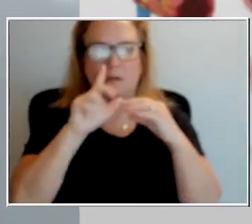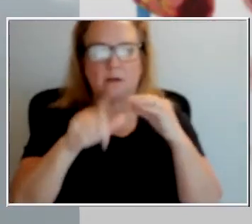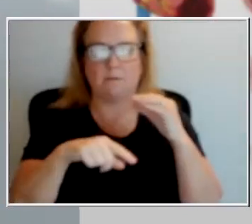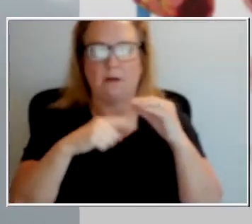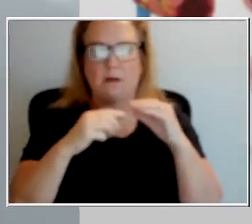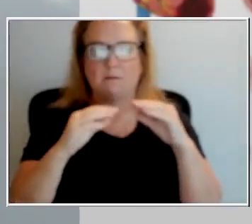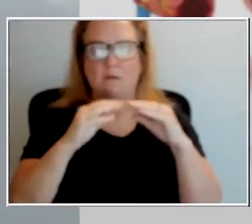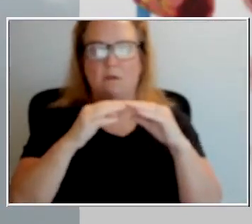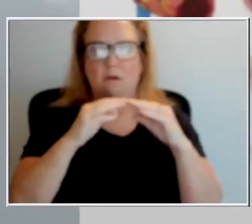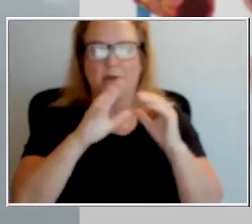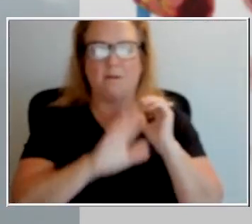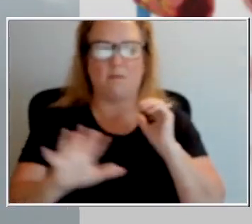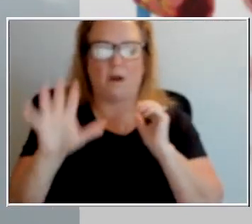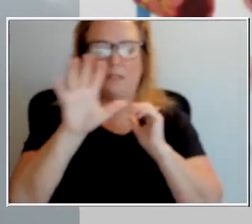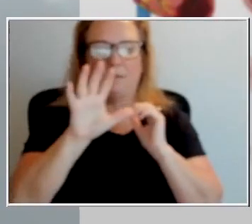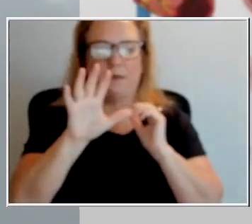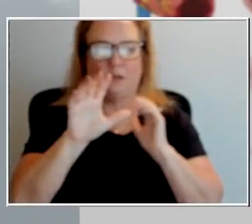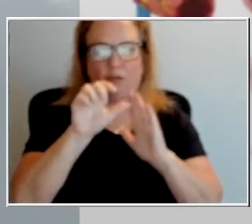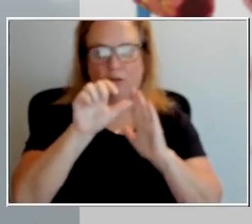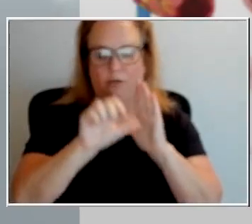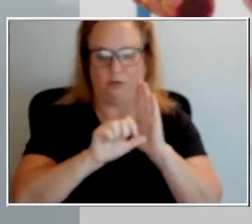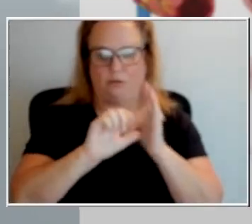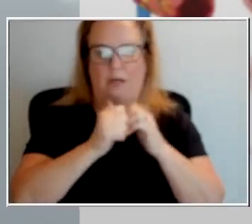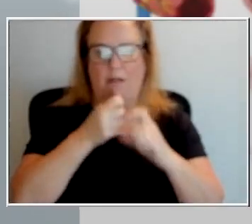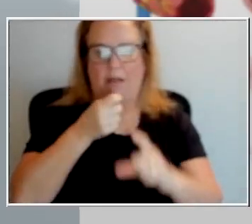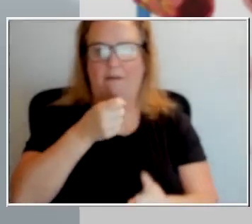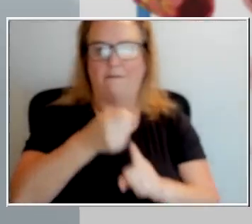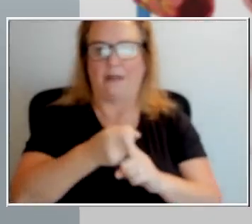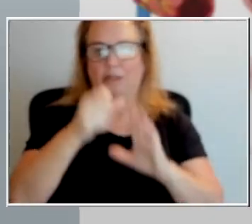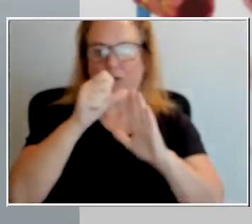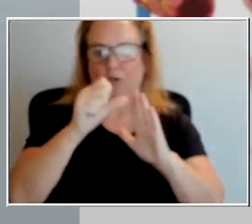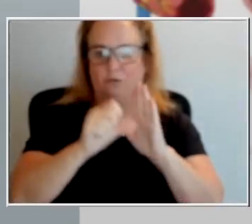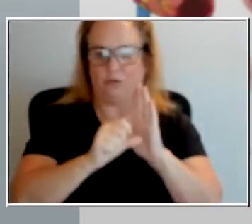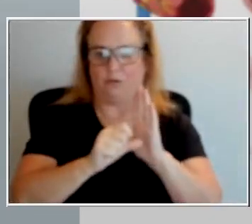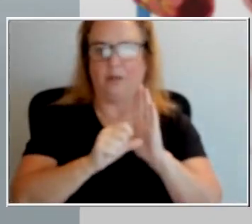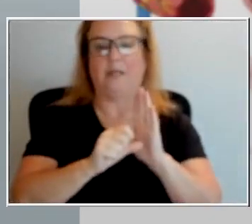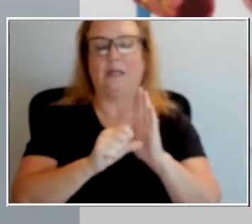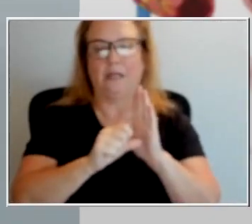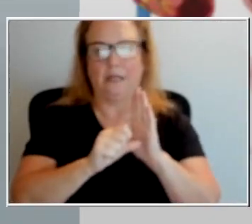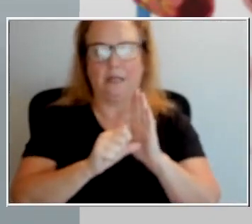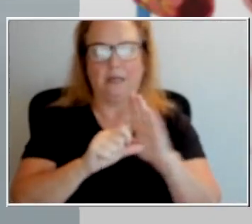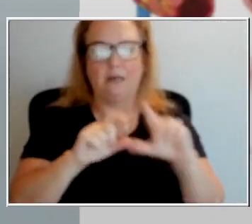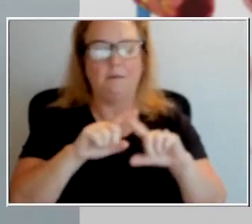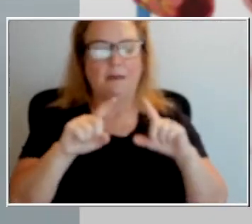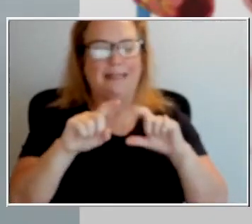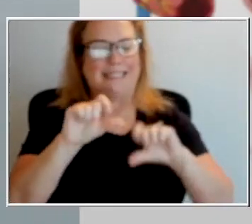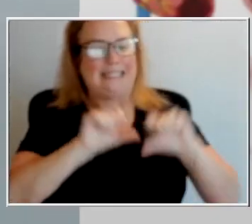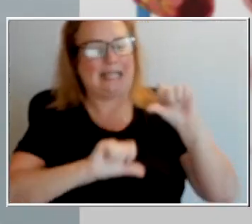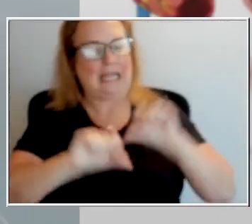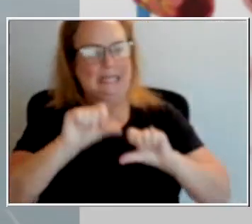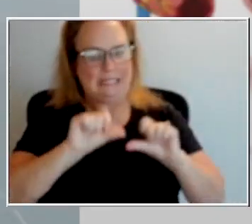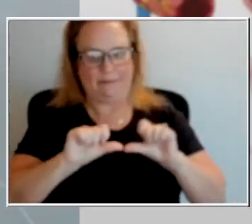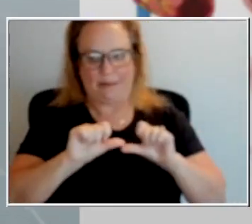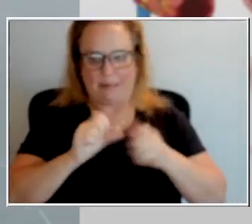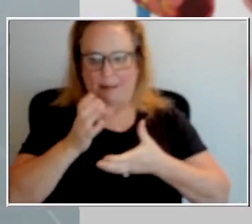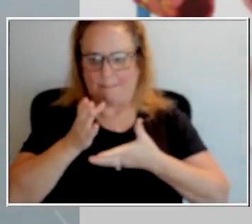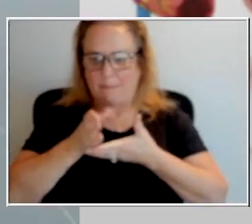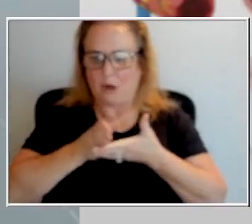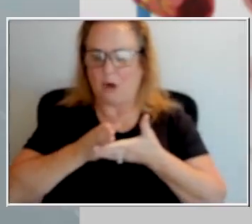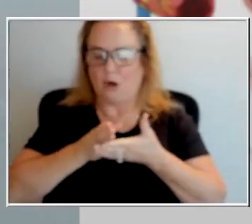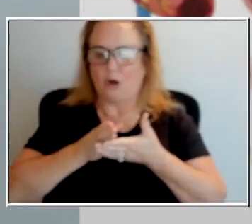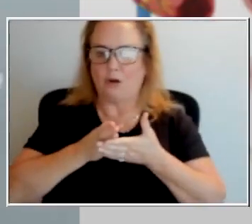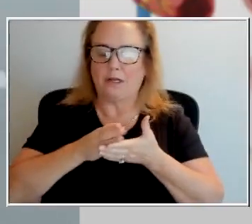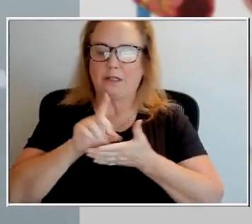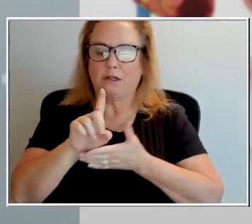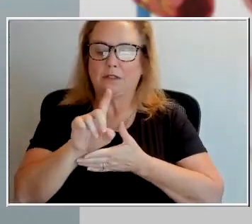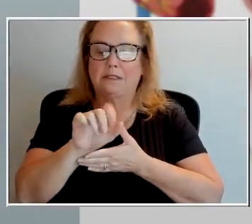proximate things, like during surgery and how that affects surgery. But as far as the scientific lens, there's data